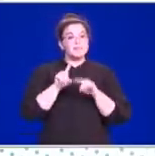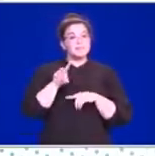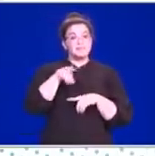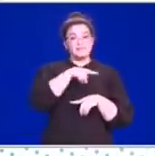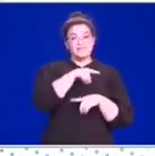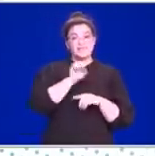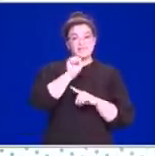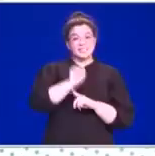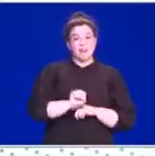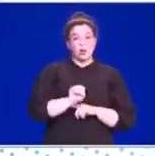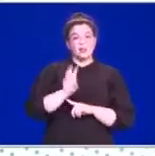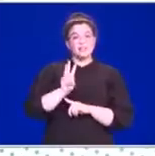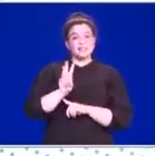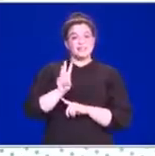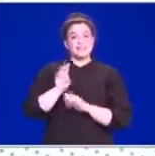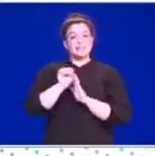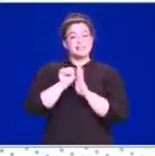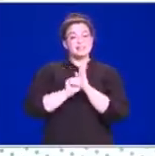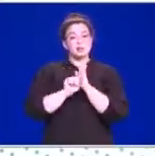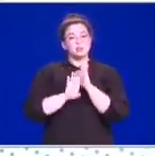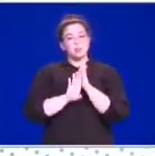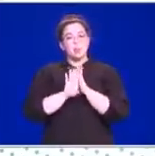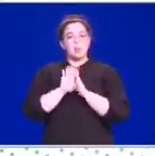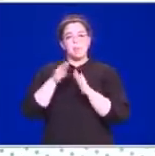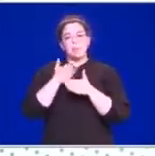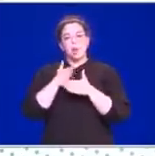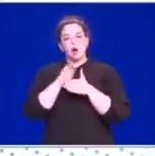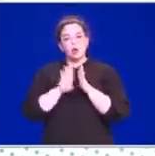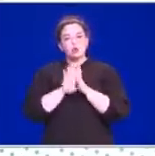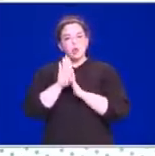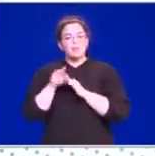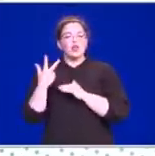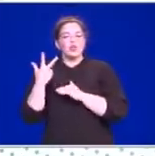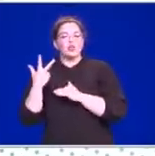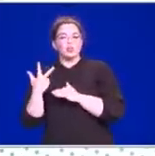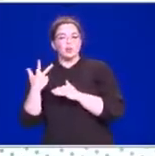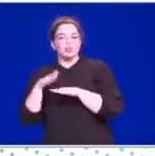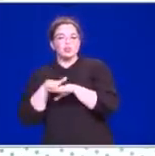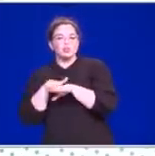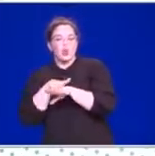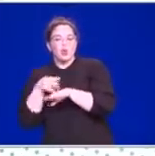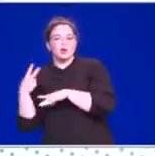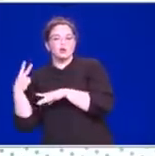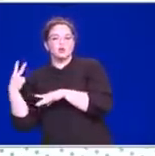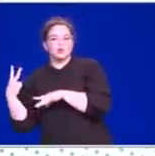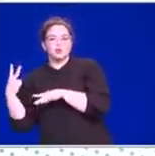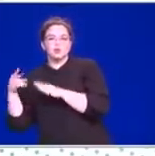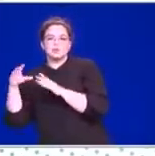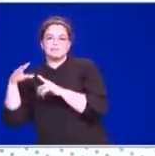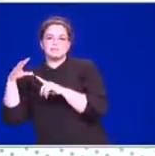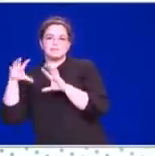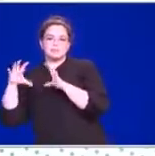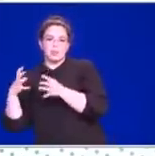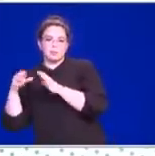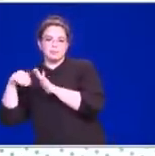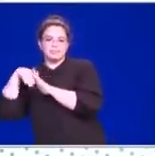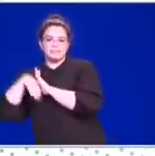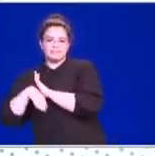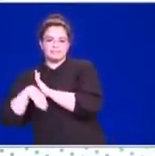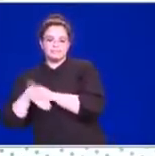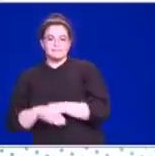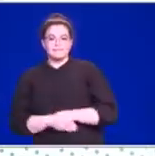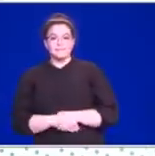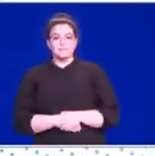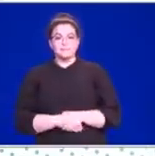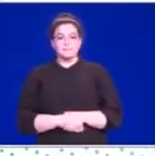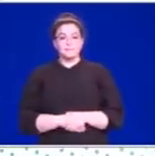states in the South had moderate growth, 3 were in the slowest growth, and 2 had population decline. In